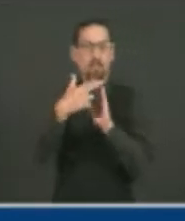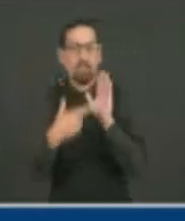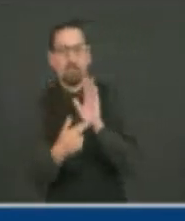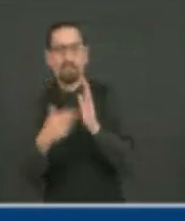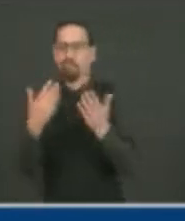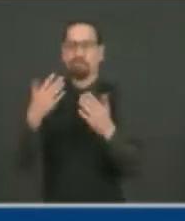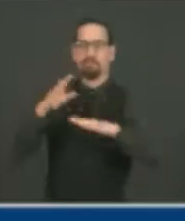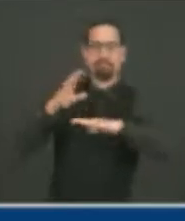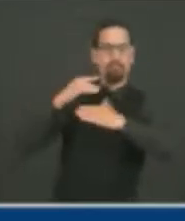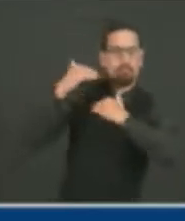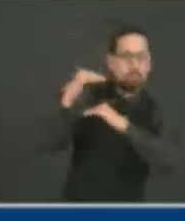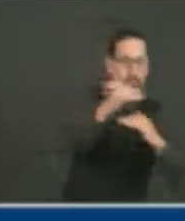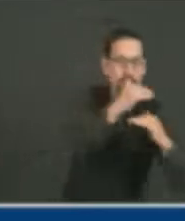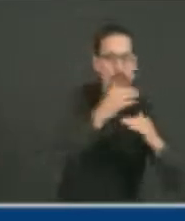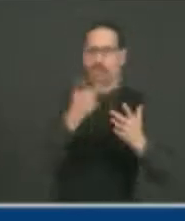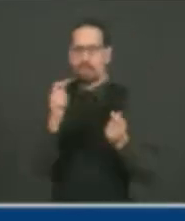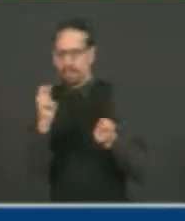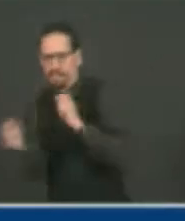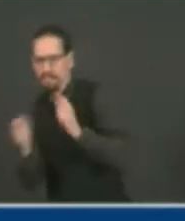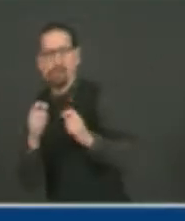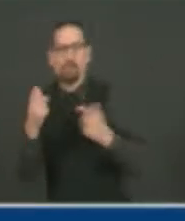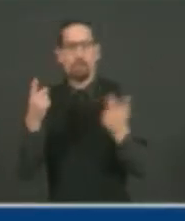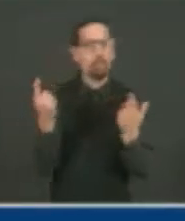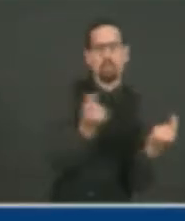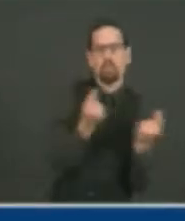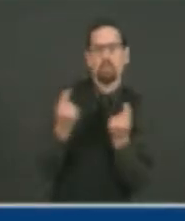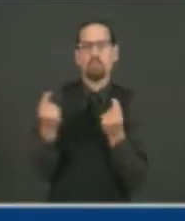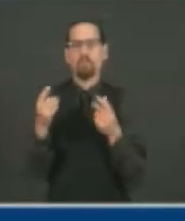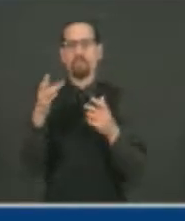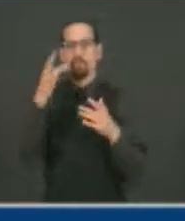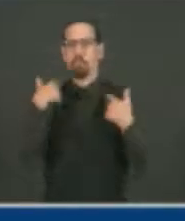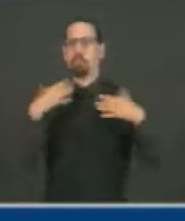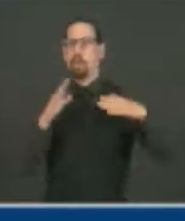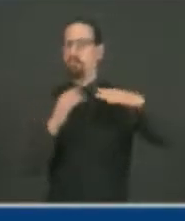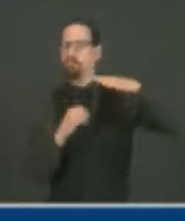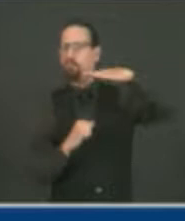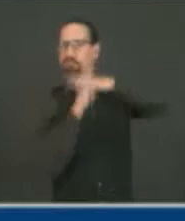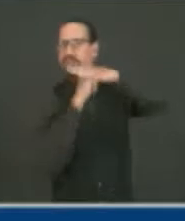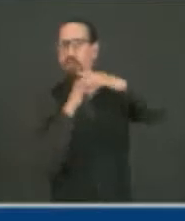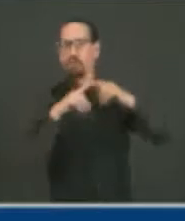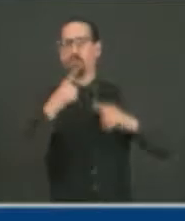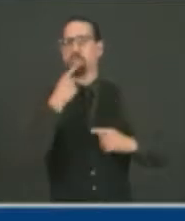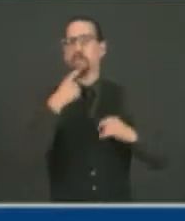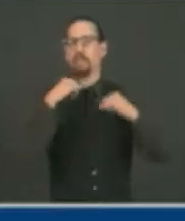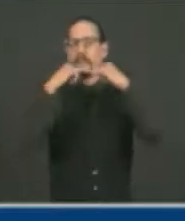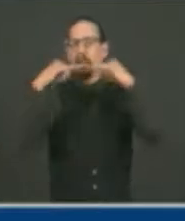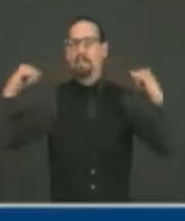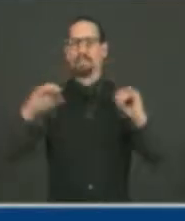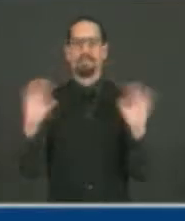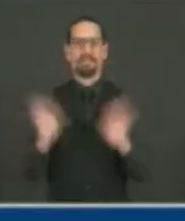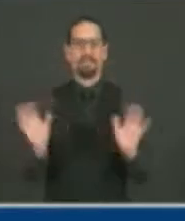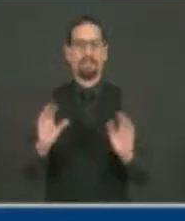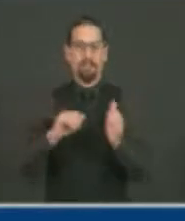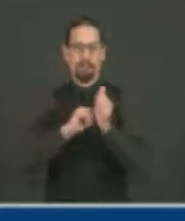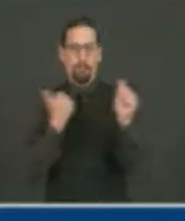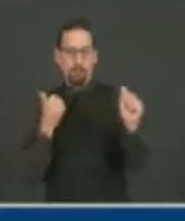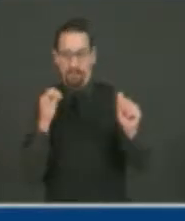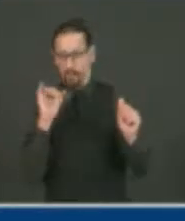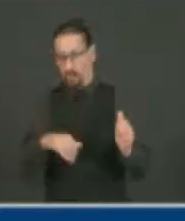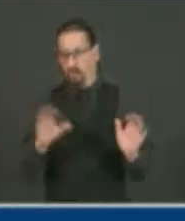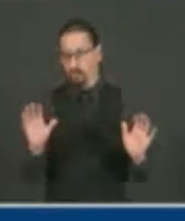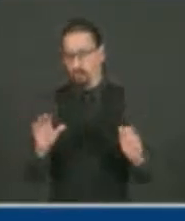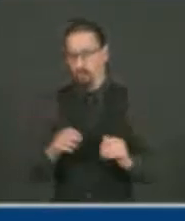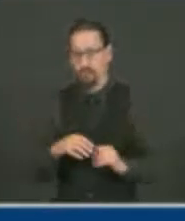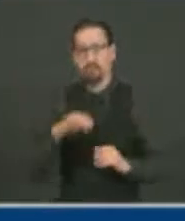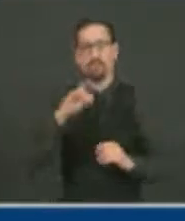give us a sense of when we might need to consider wholesale, statewide, across the board restrictions